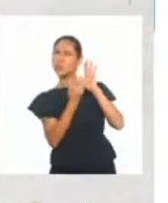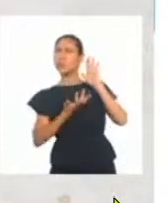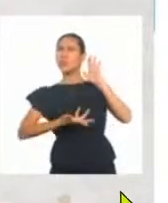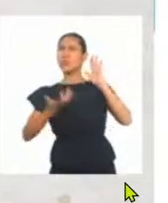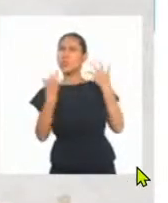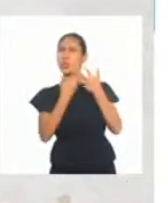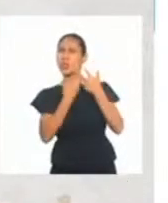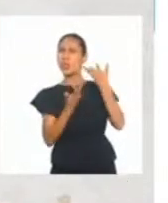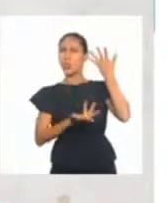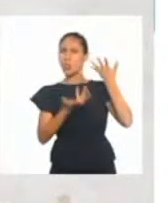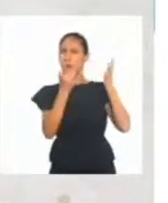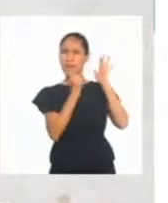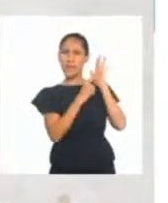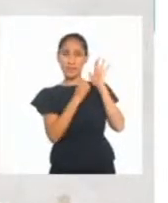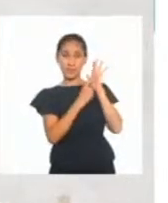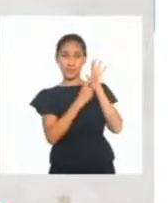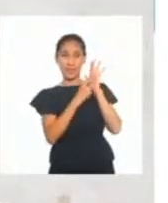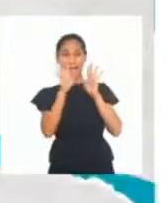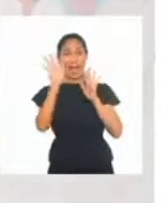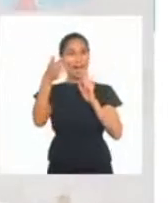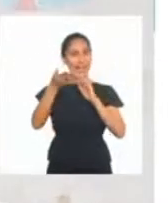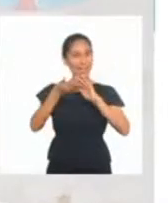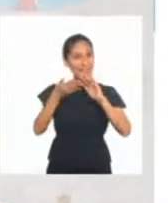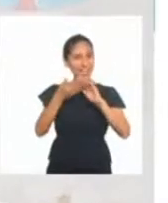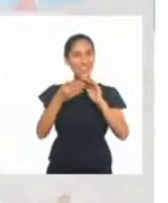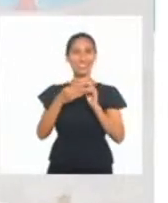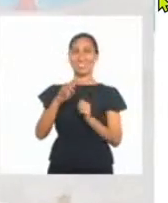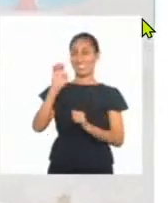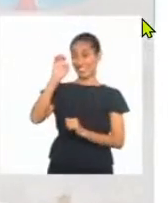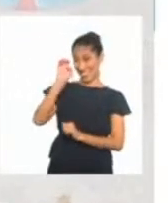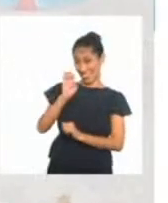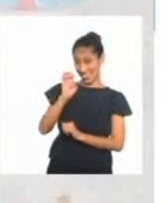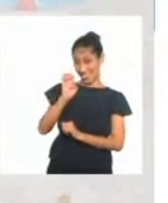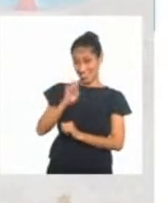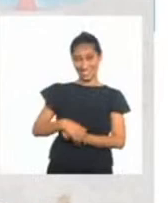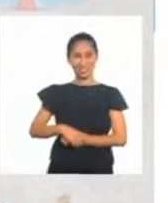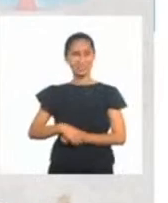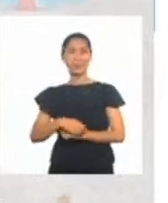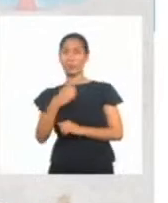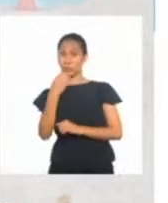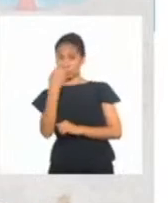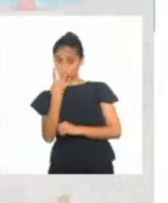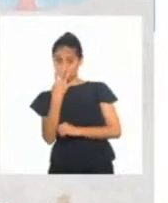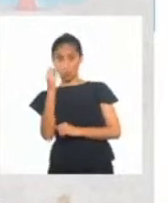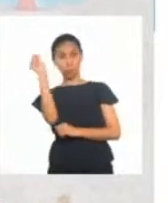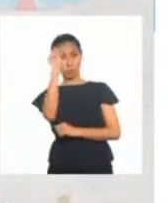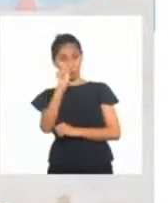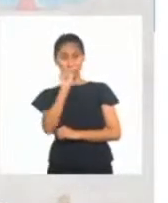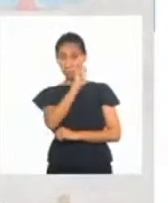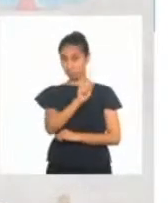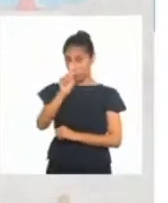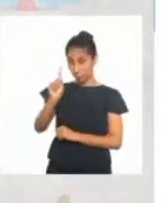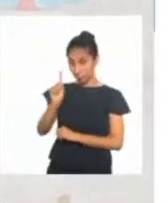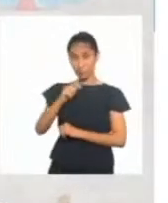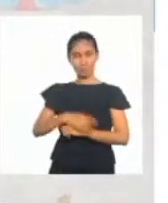that phrase? Oh, it's picture A. Ajá. 4 soles each.